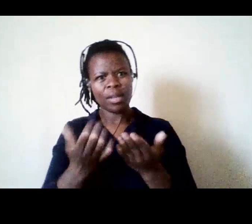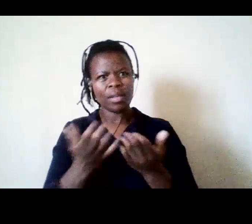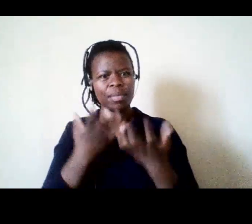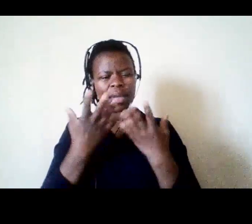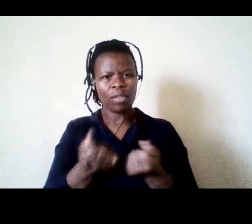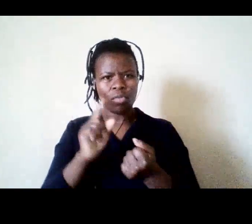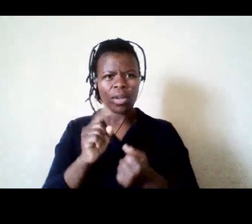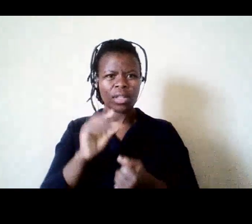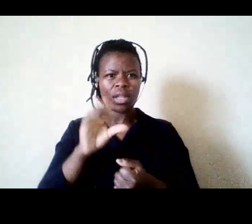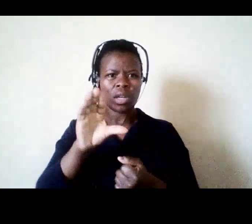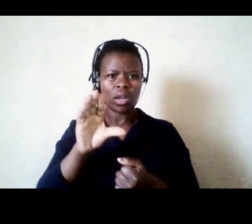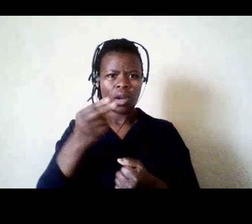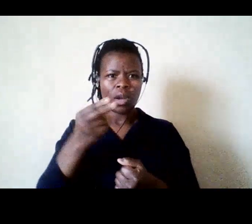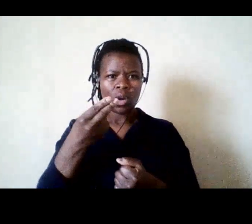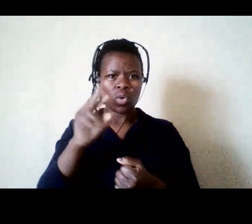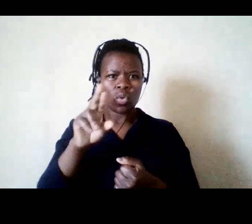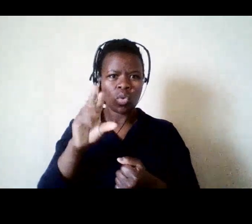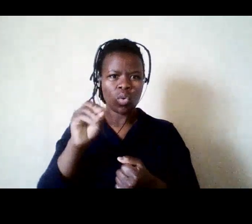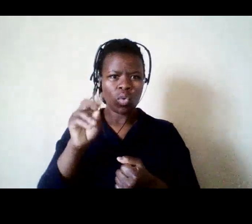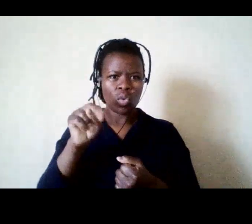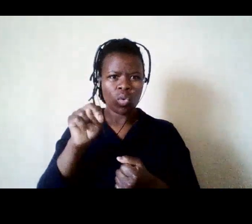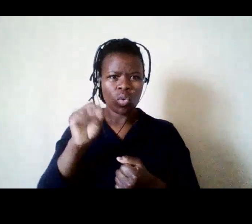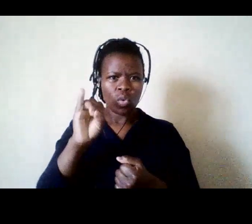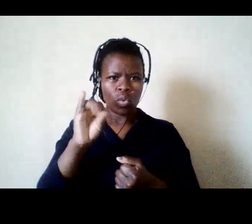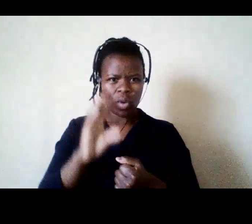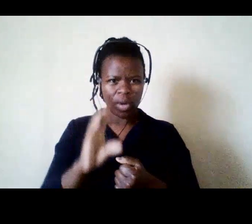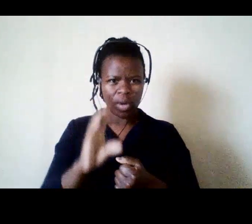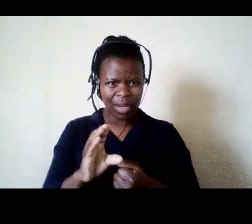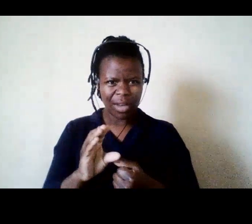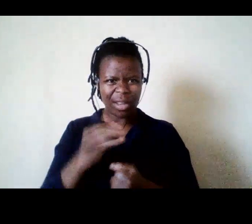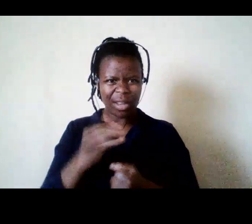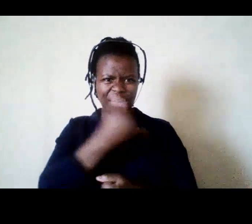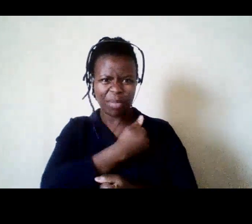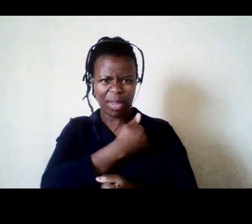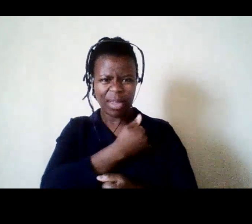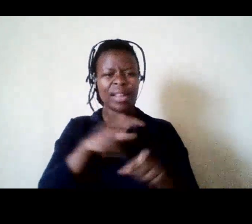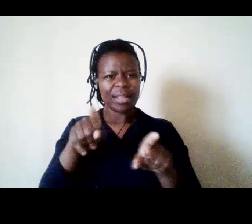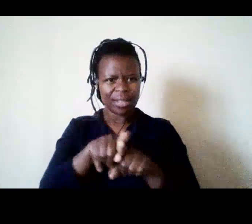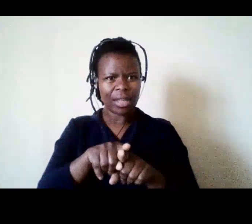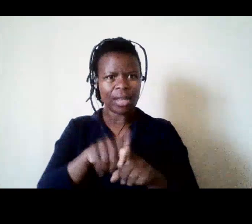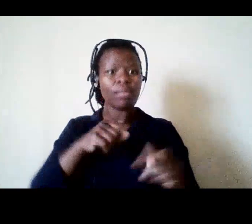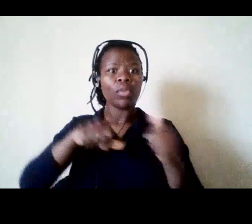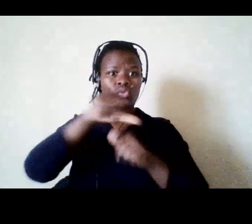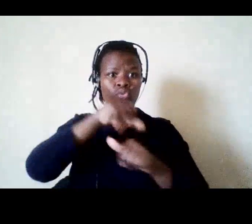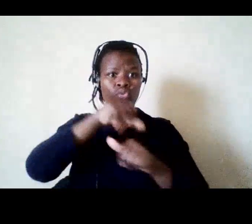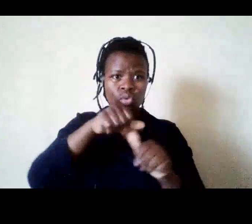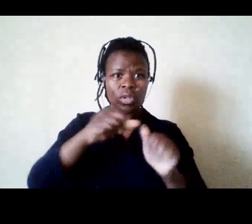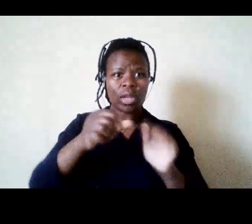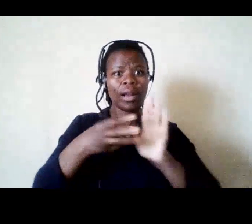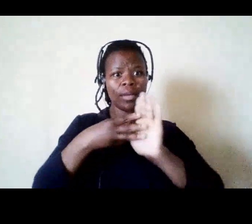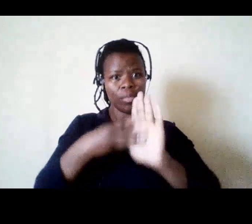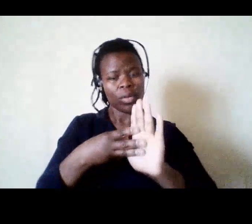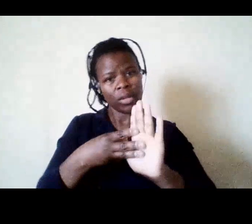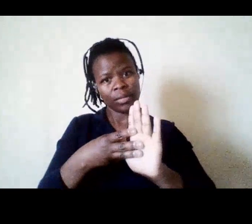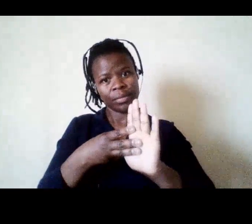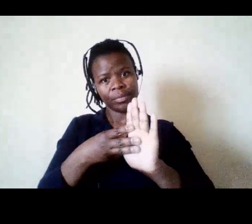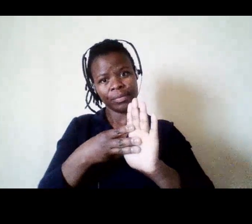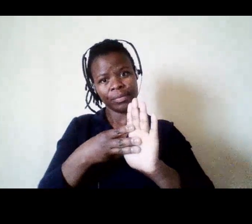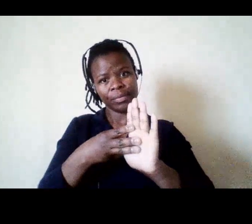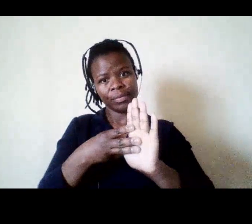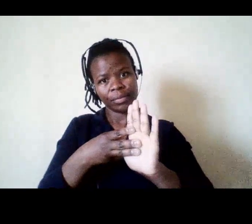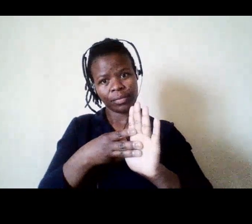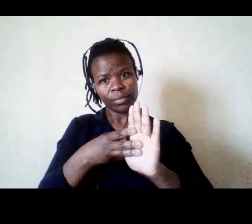that. Yes, it's true. Social model, and that's one of the critiques of the social model. The social model really helped us do a